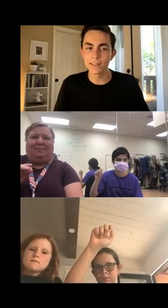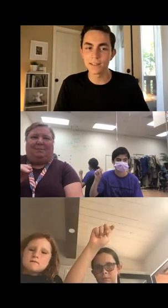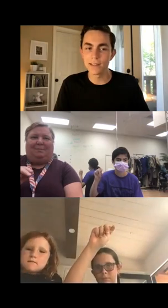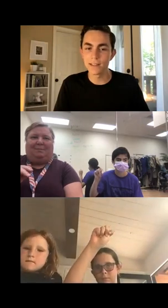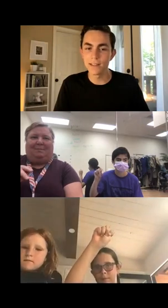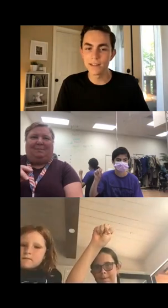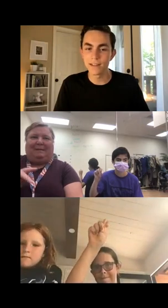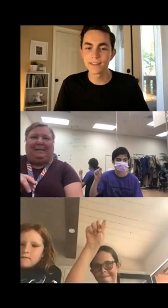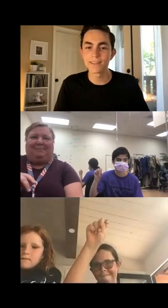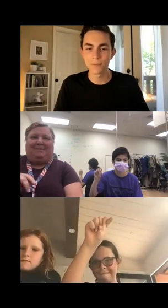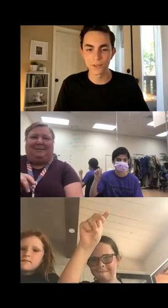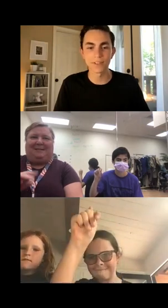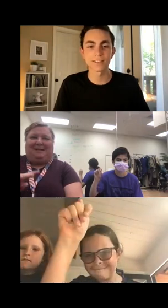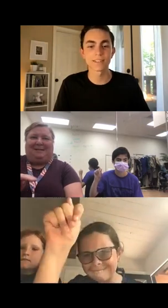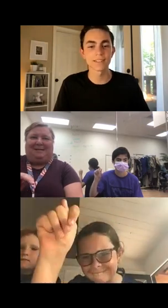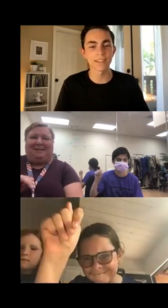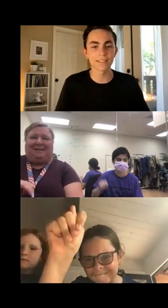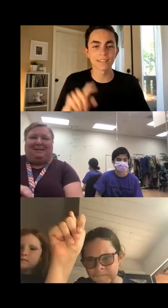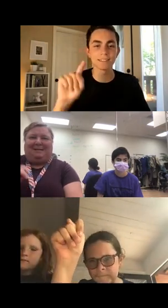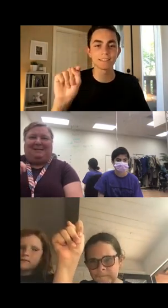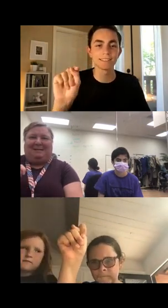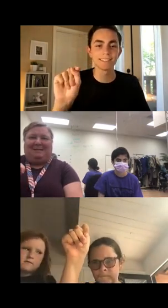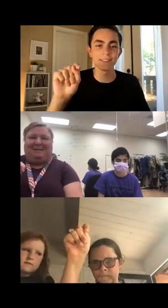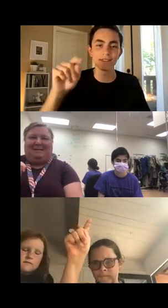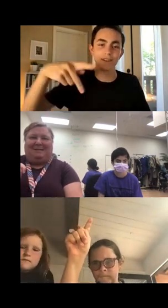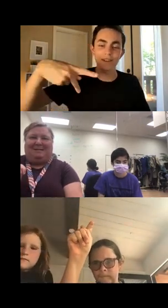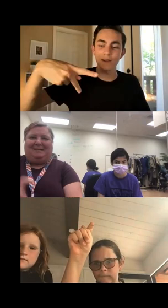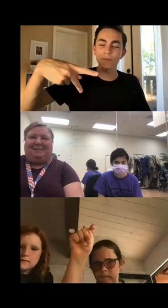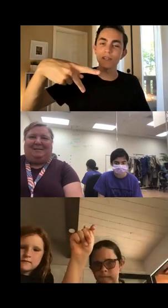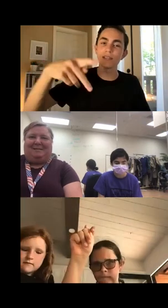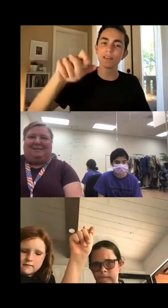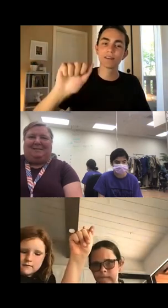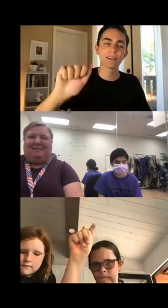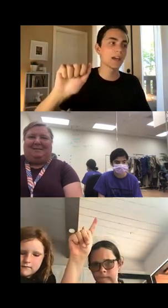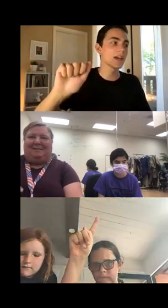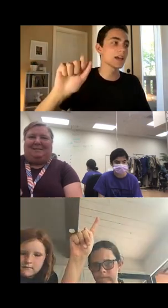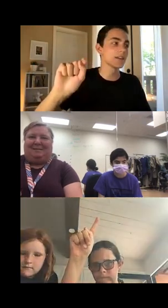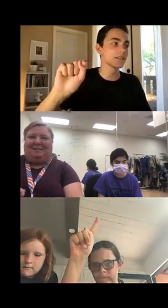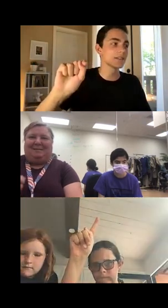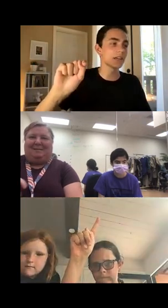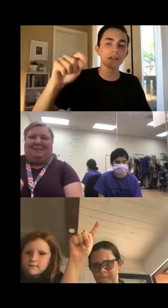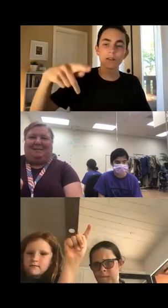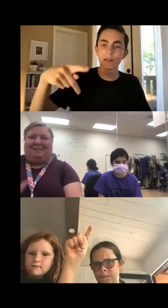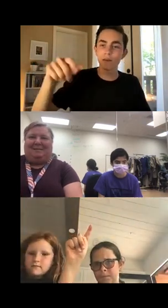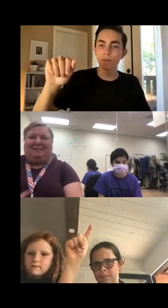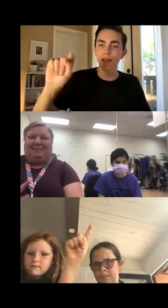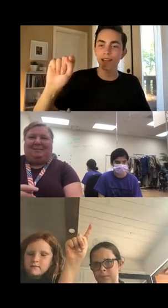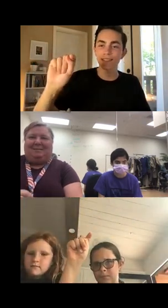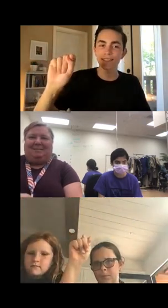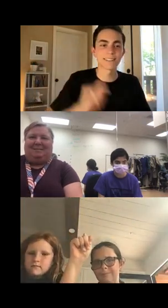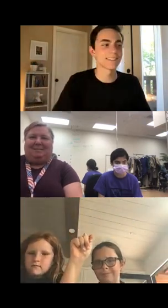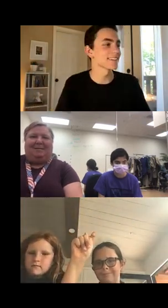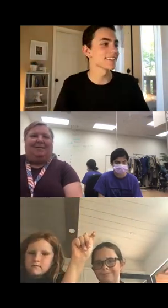And the T. Perfect. Nice. There we go. P, A, T.